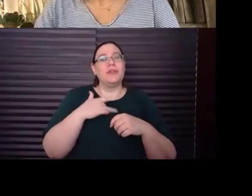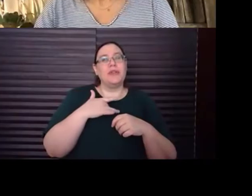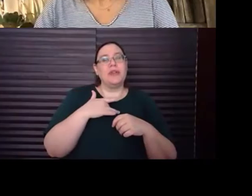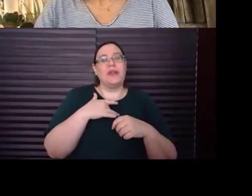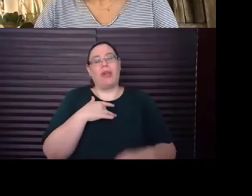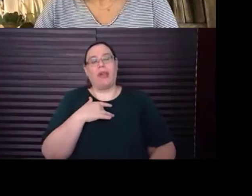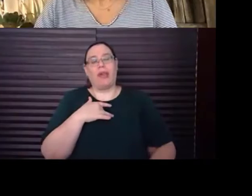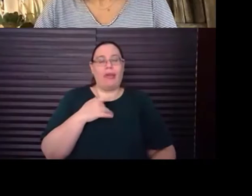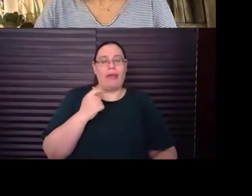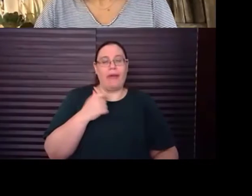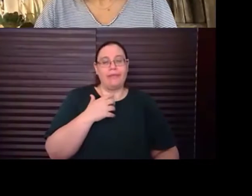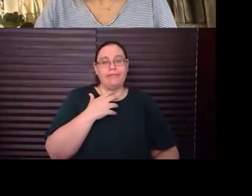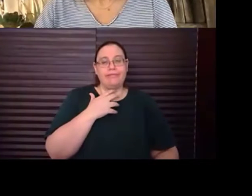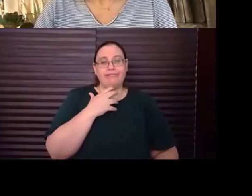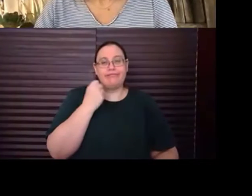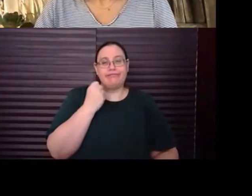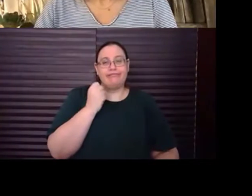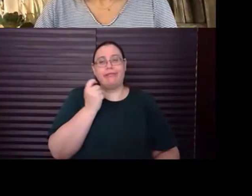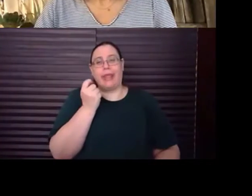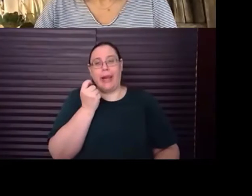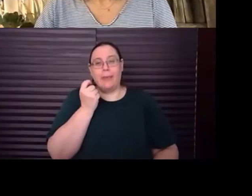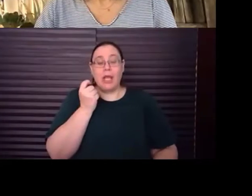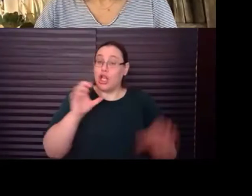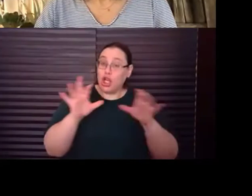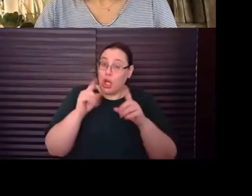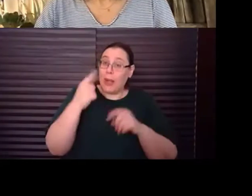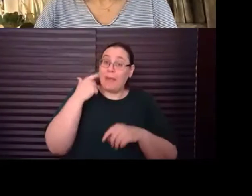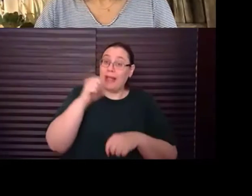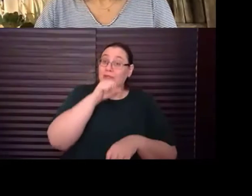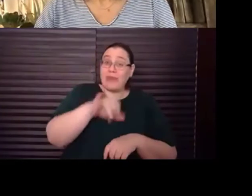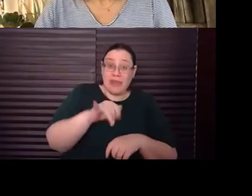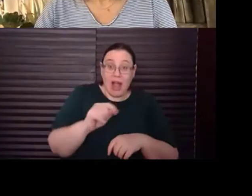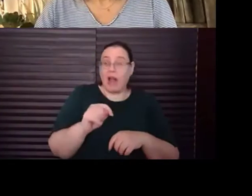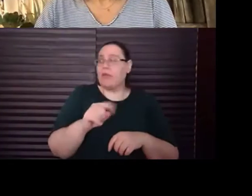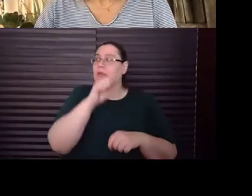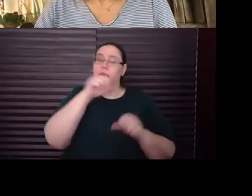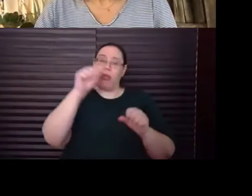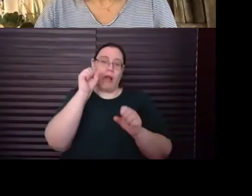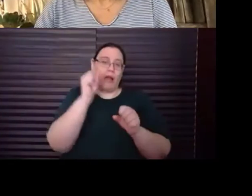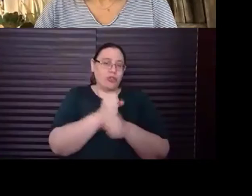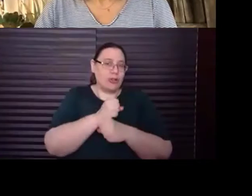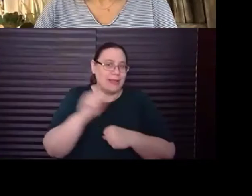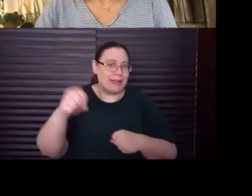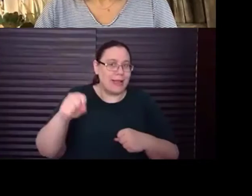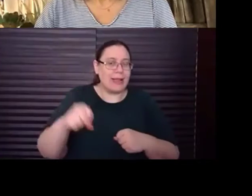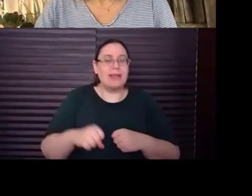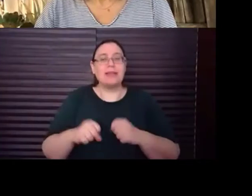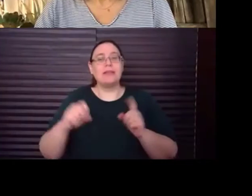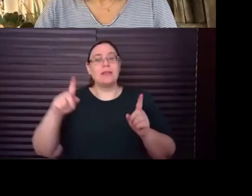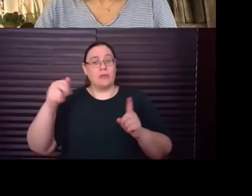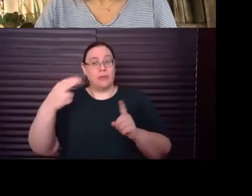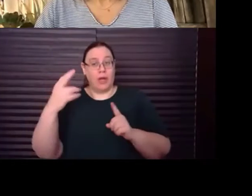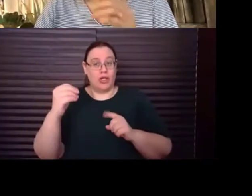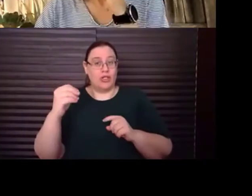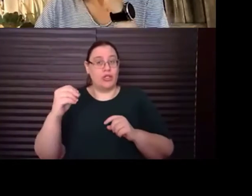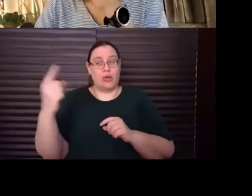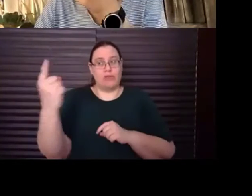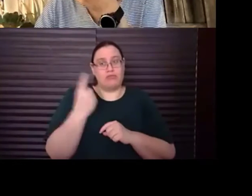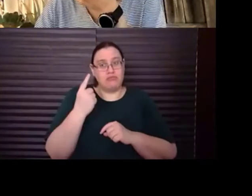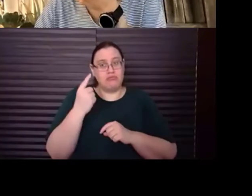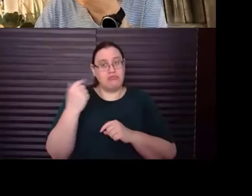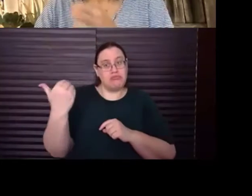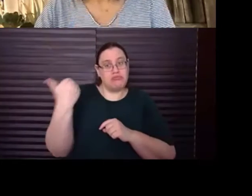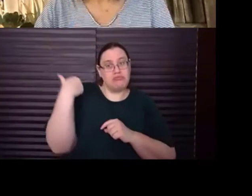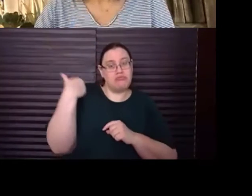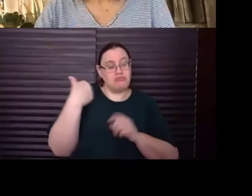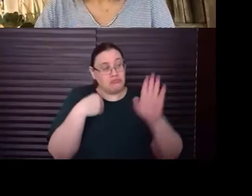disenchanted with them, and you do them because you love doing it and you love creating. So Pancho initially approached me and said,